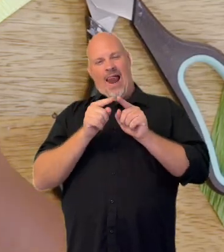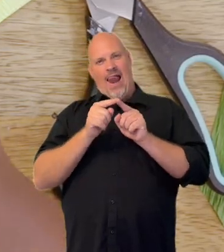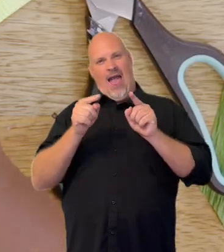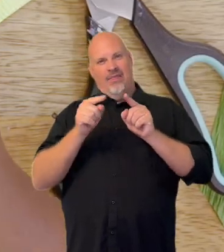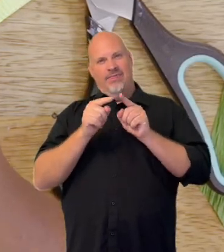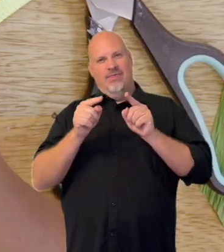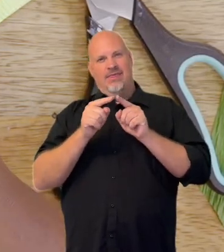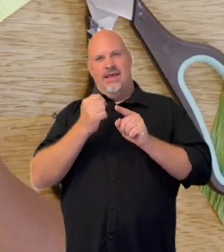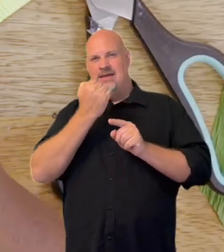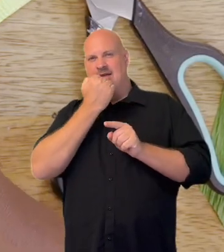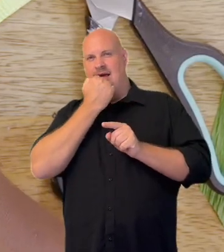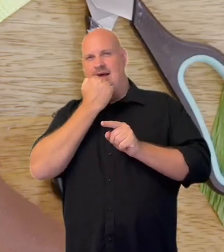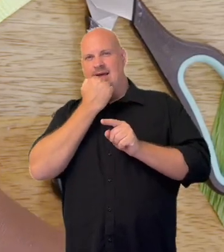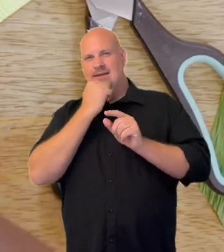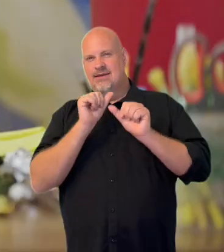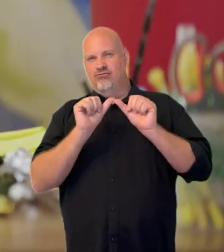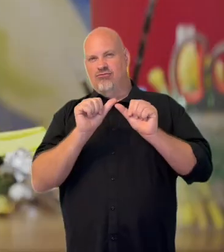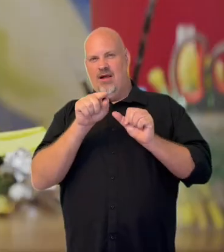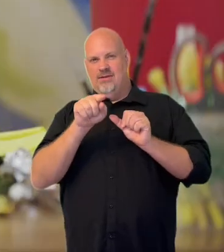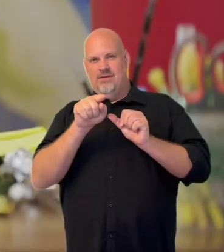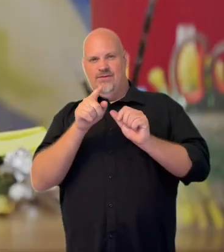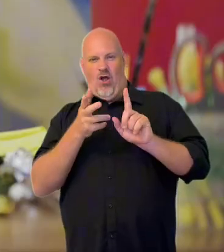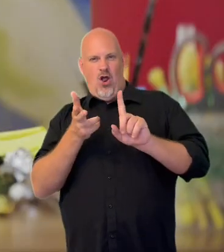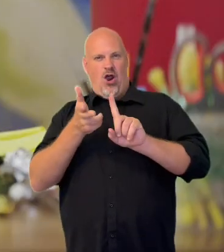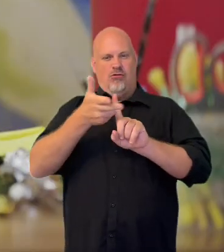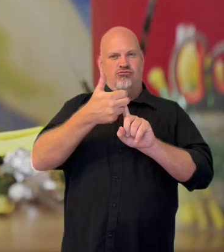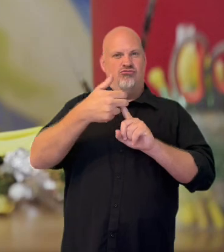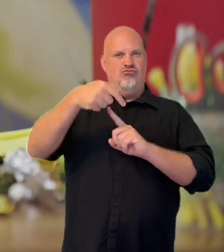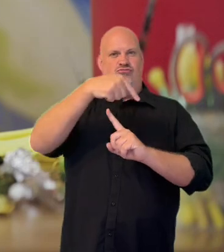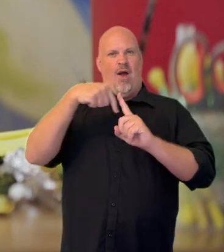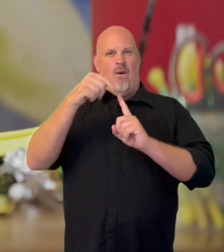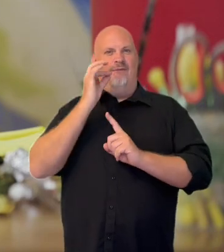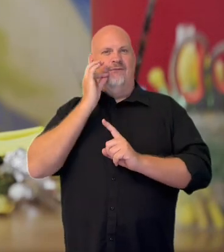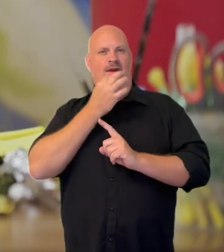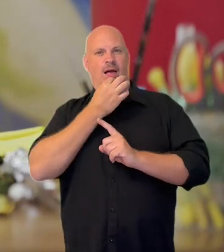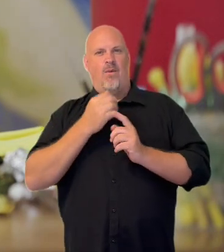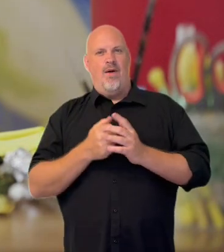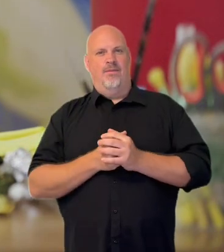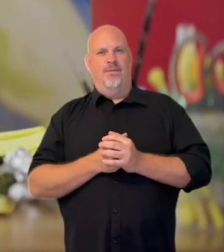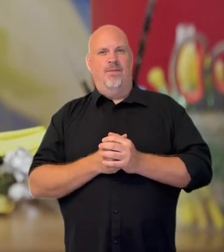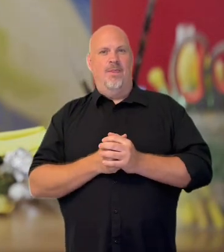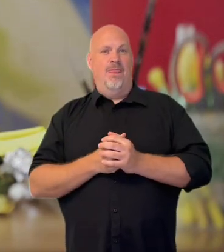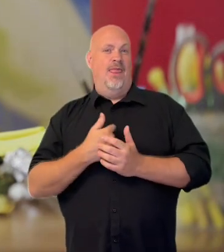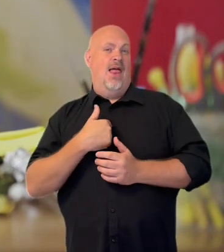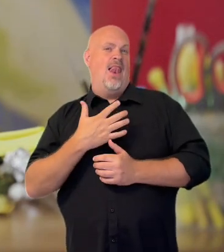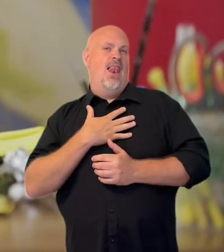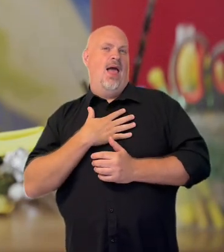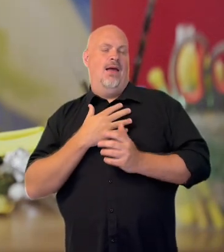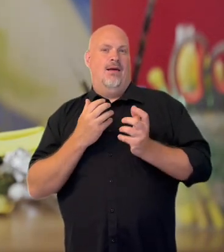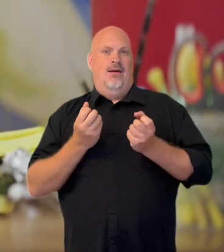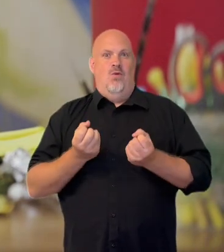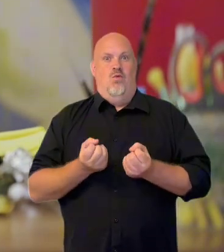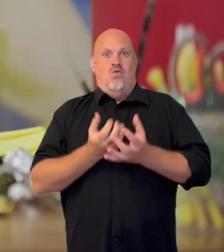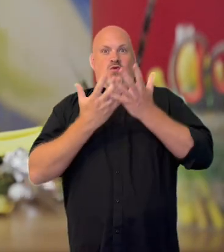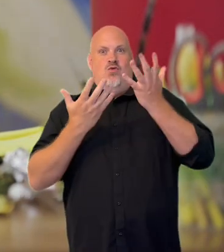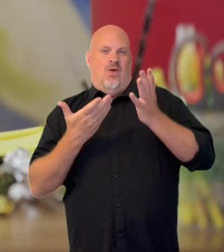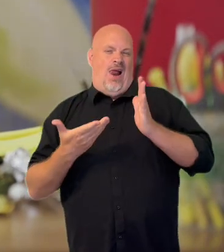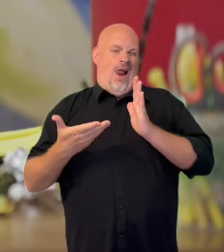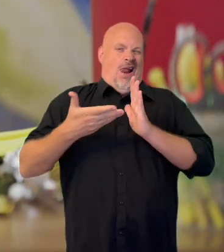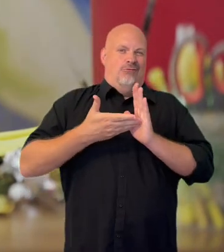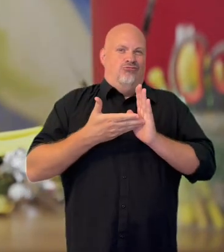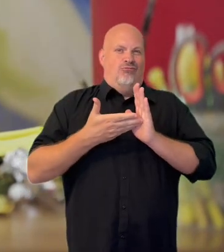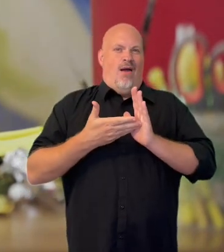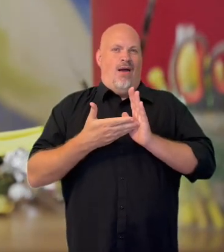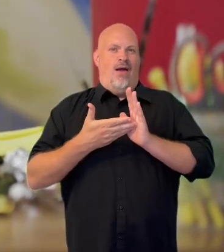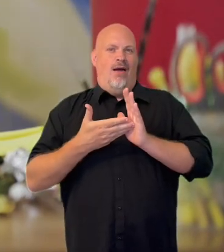extra va-va-voom, I guess, is to add some colour to these pieces of paper so that they look